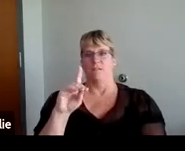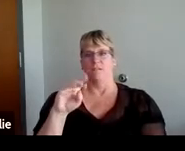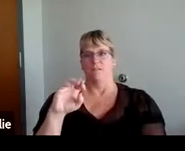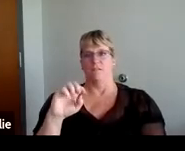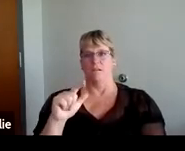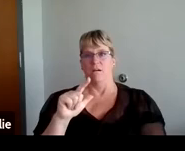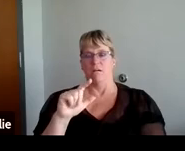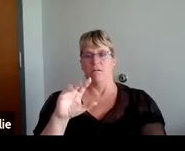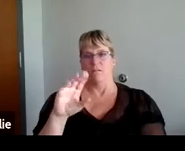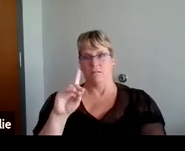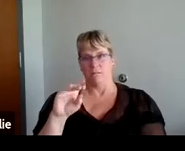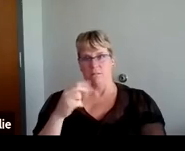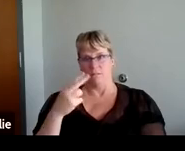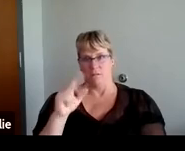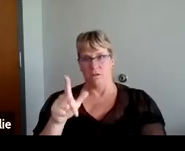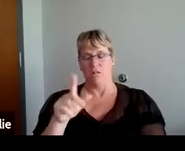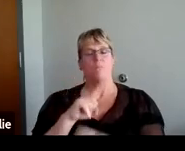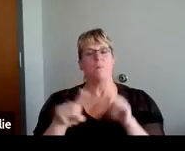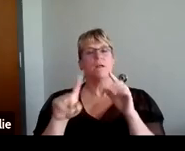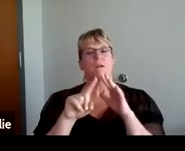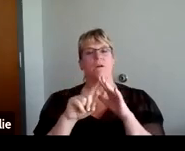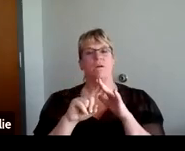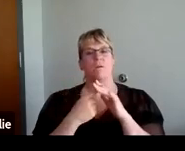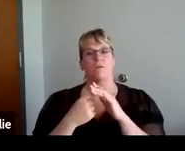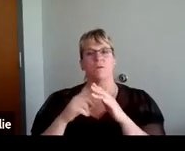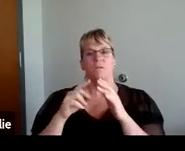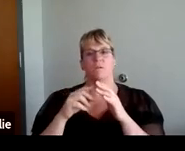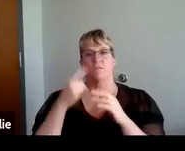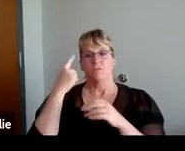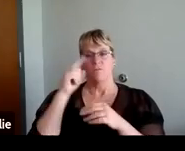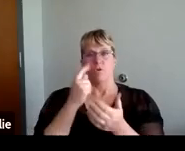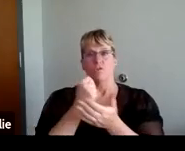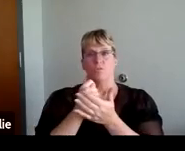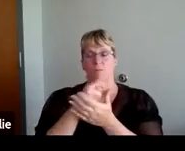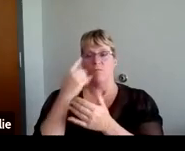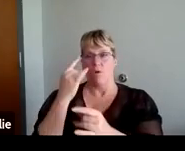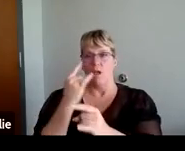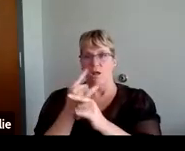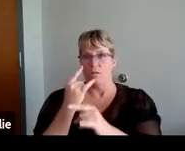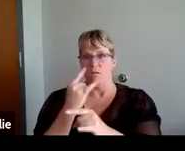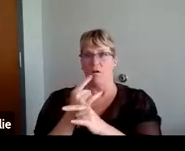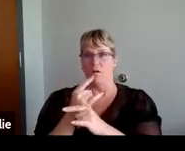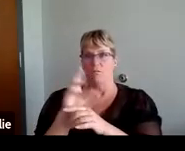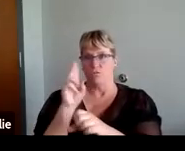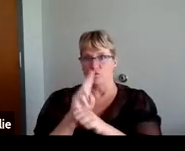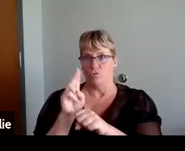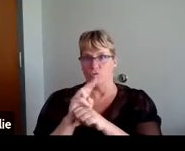opioid treatment, but it was originally developed for treatment of alcohol use disorder.